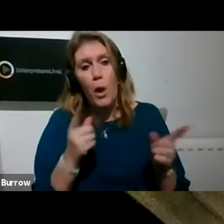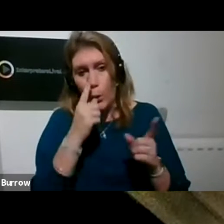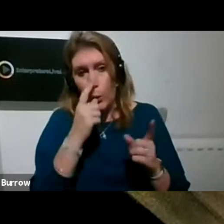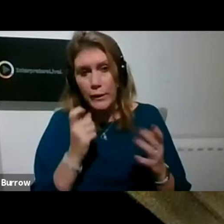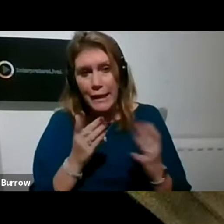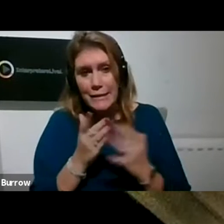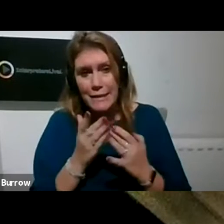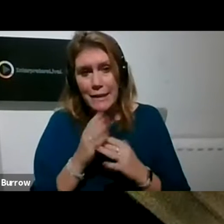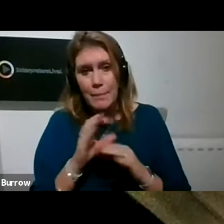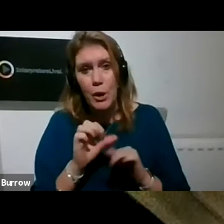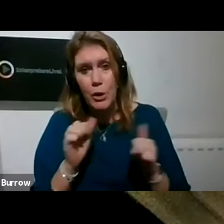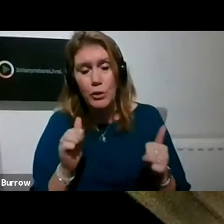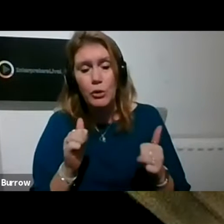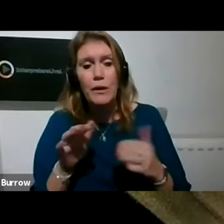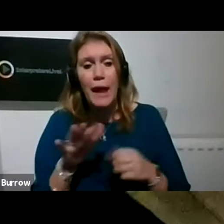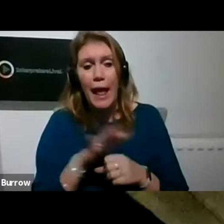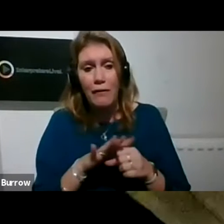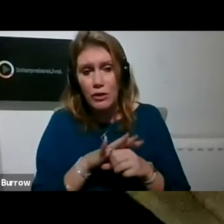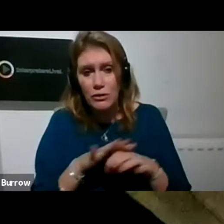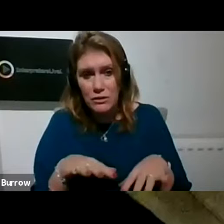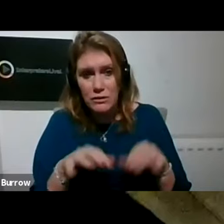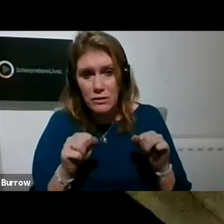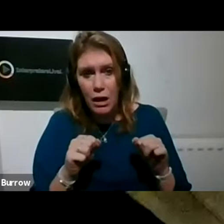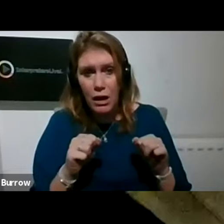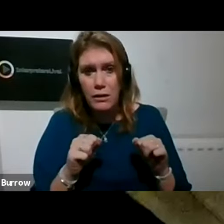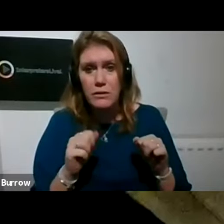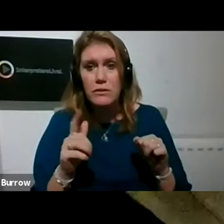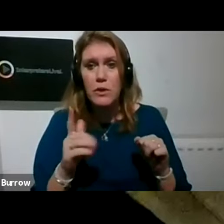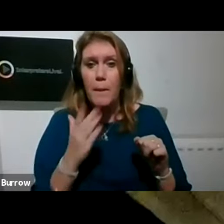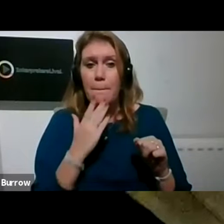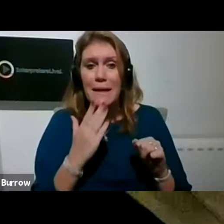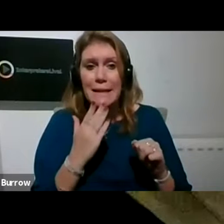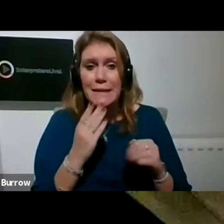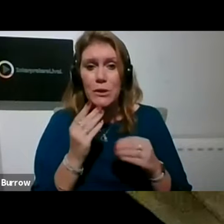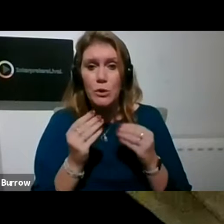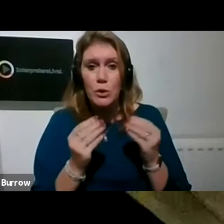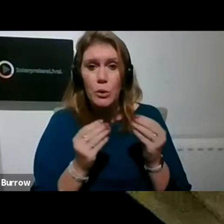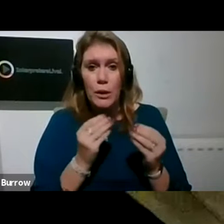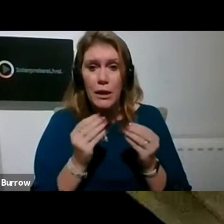good place to start anyway. Could you include a description, do